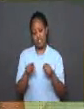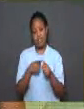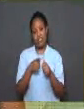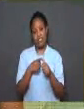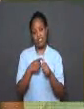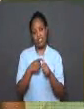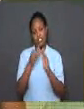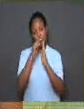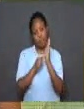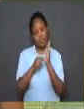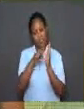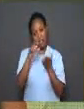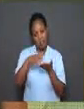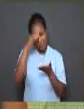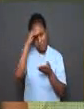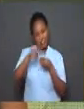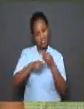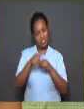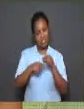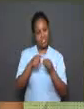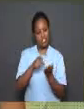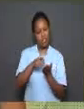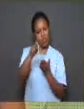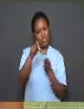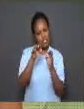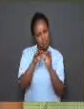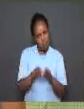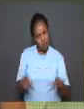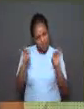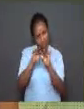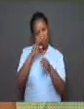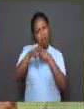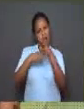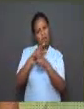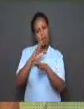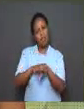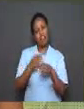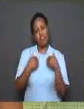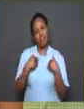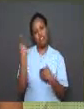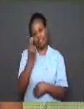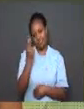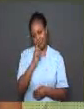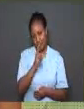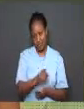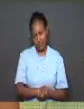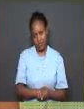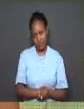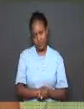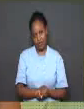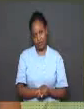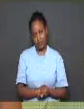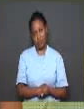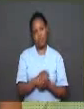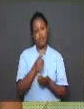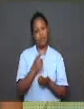first unit, you will learn about the importance of democracy around the world. You will study